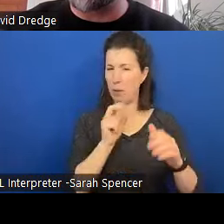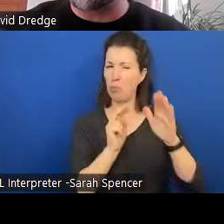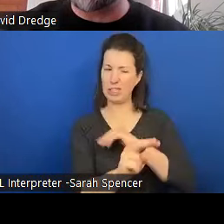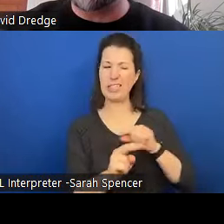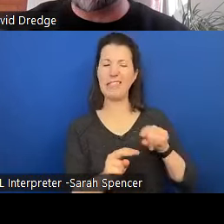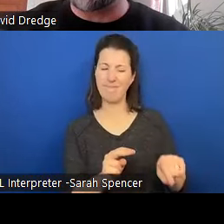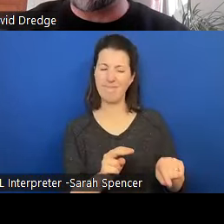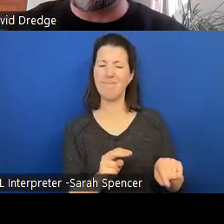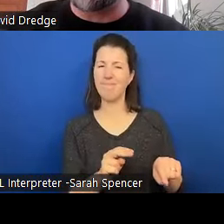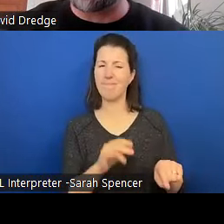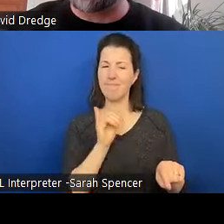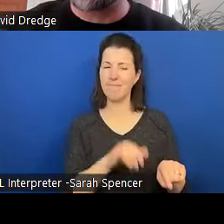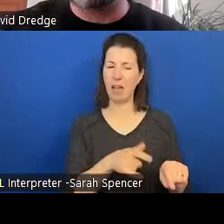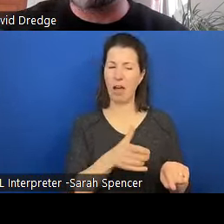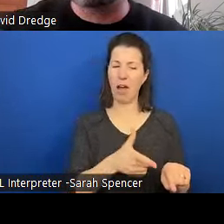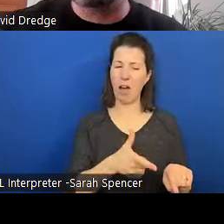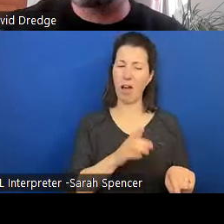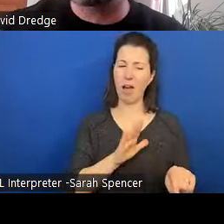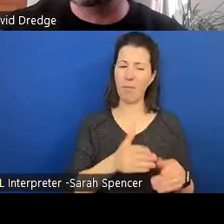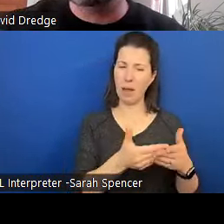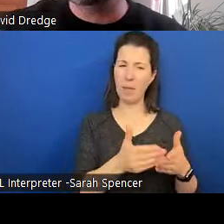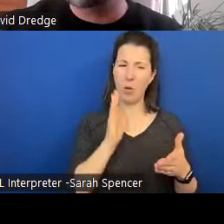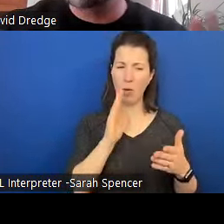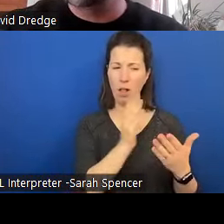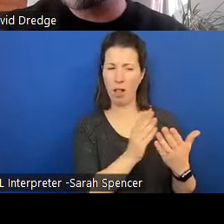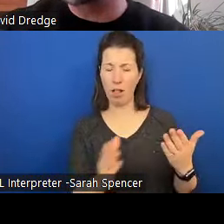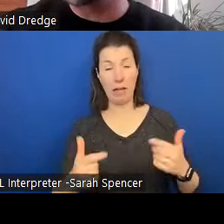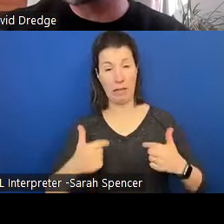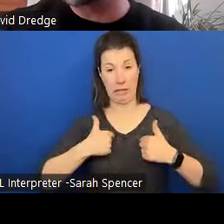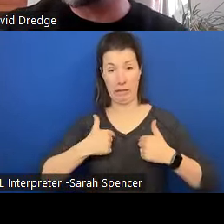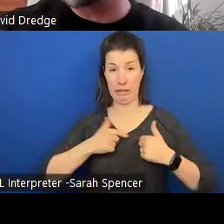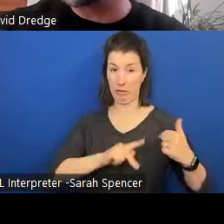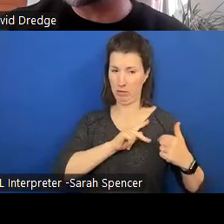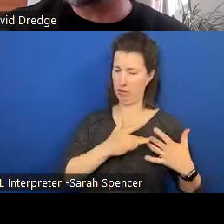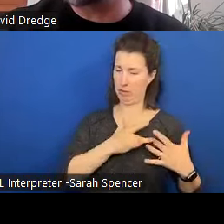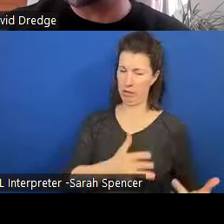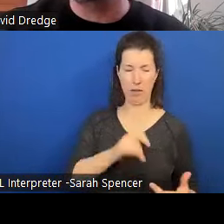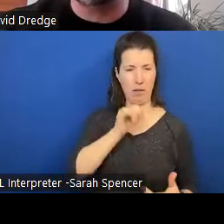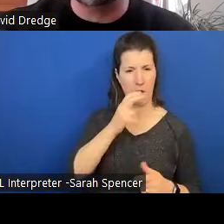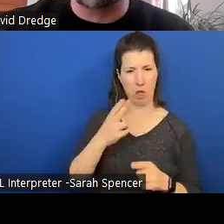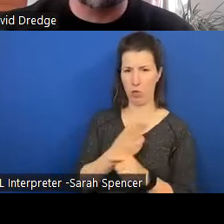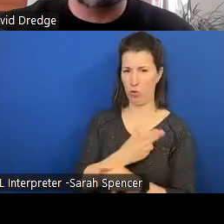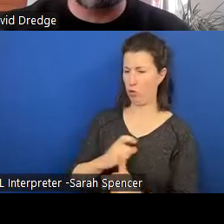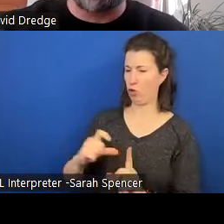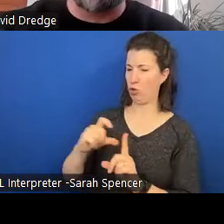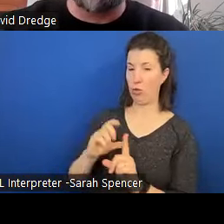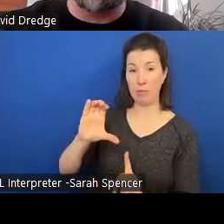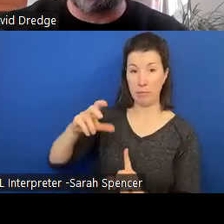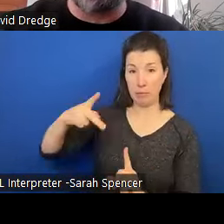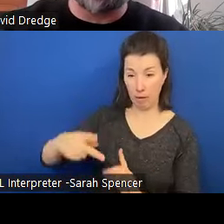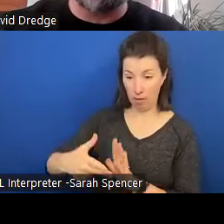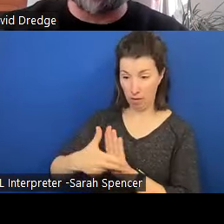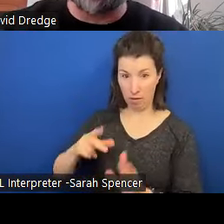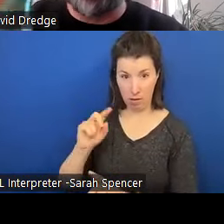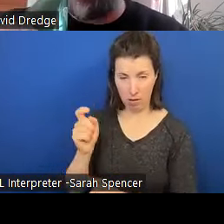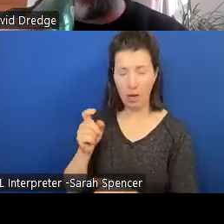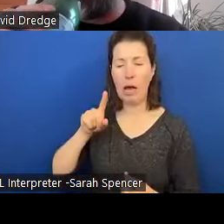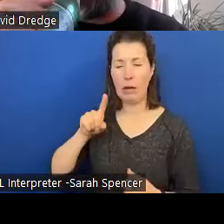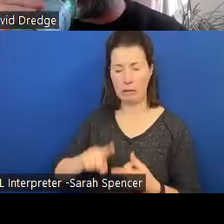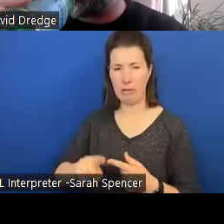things are going to go earlier than that, but I tend not to use the term cerebral palsy before a year because things